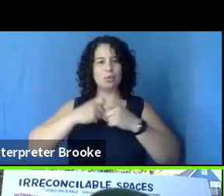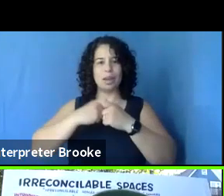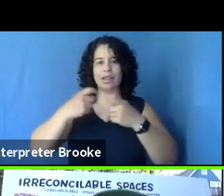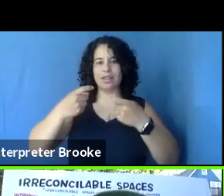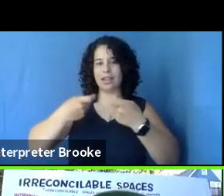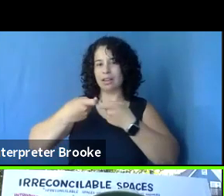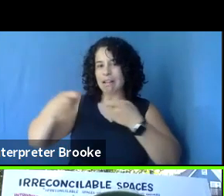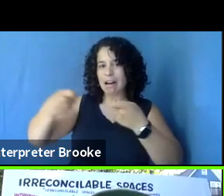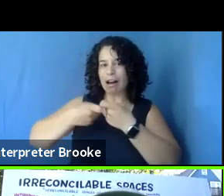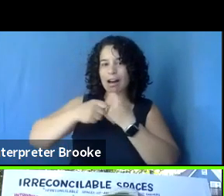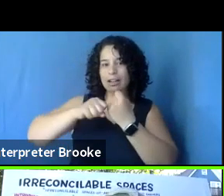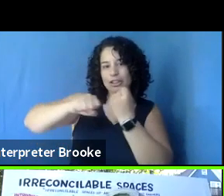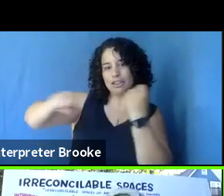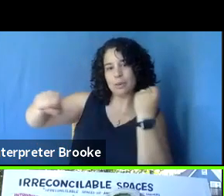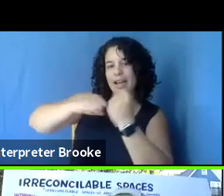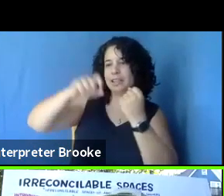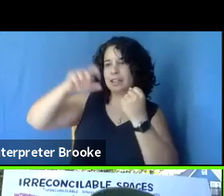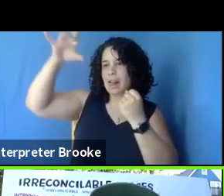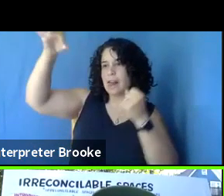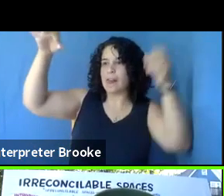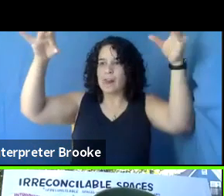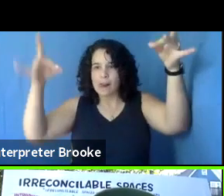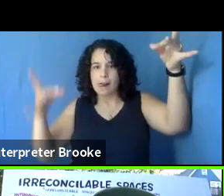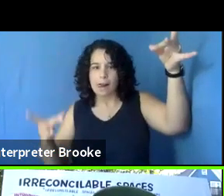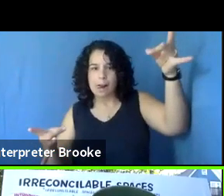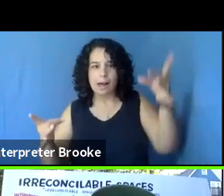So I hope that it's not too chaotic over here.